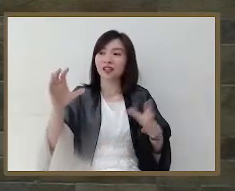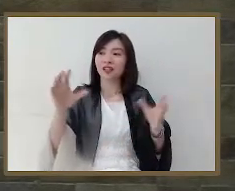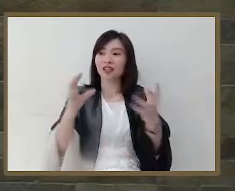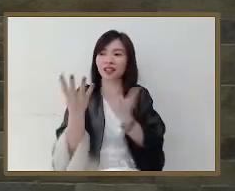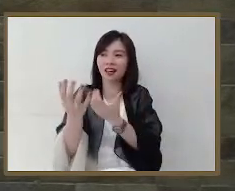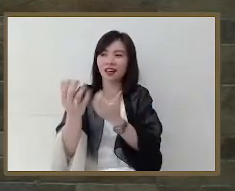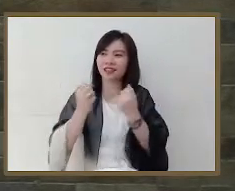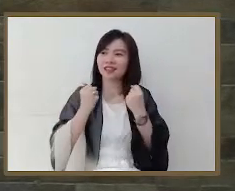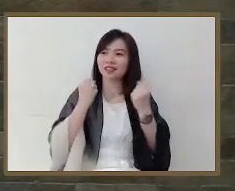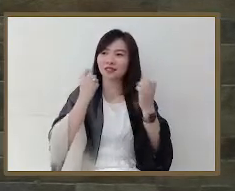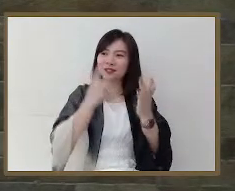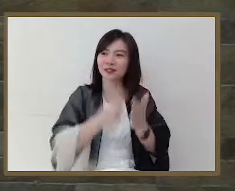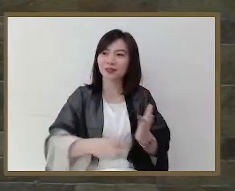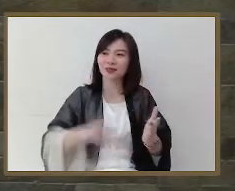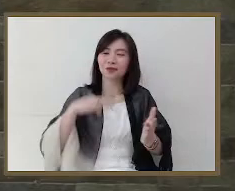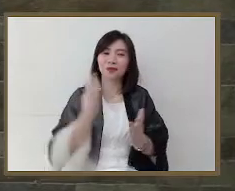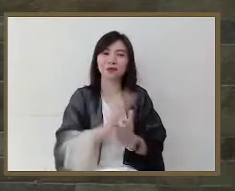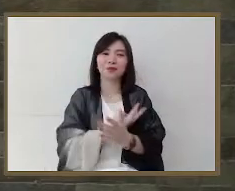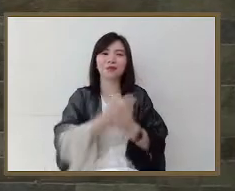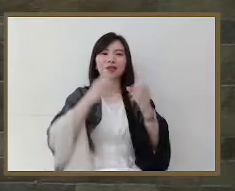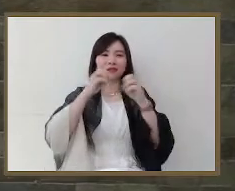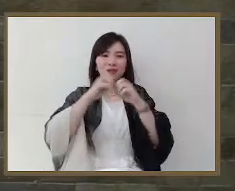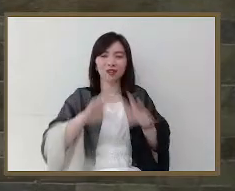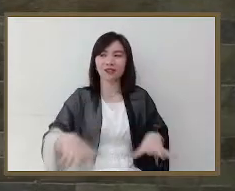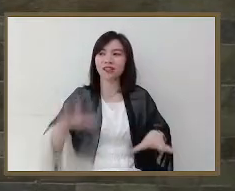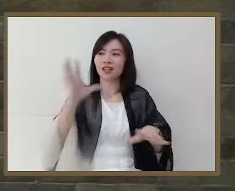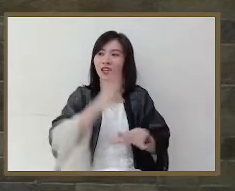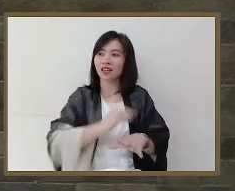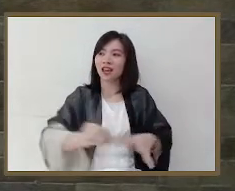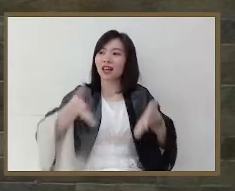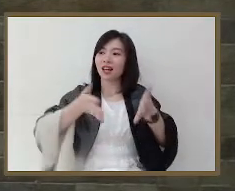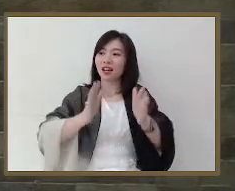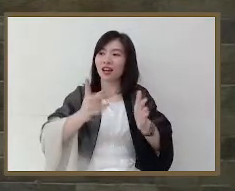regain what we've lost, and let's